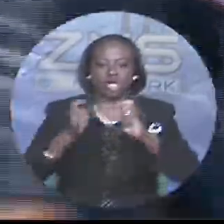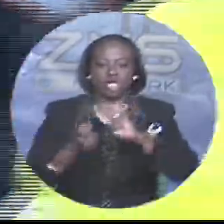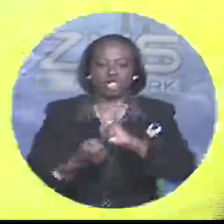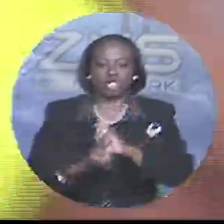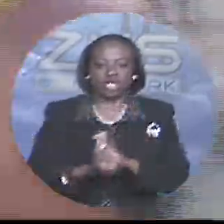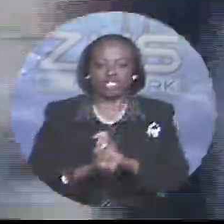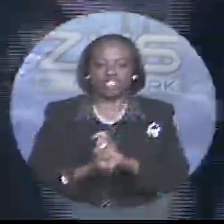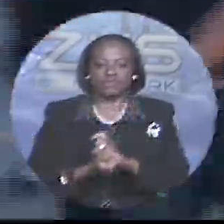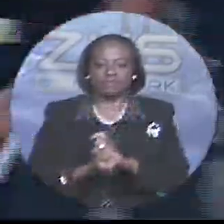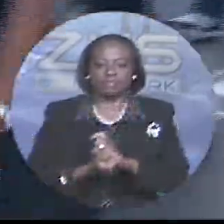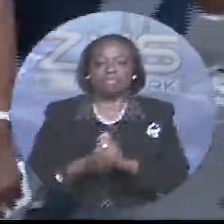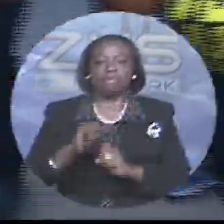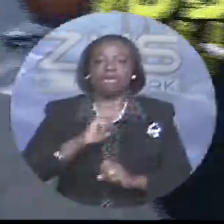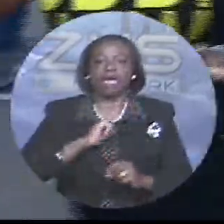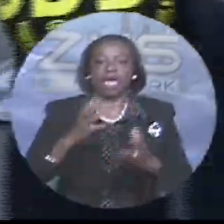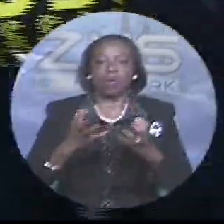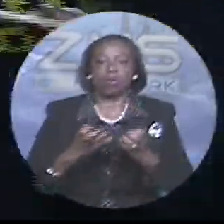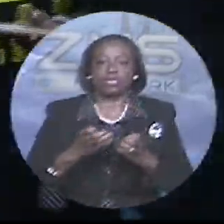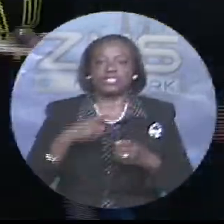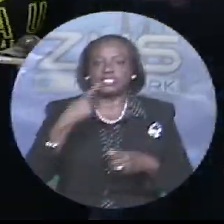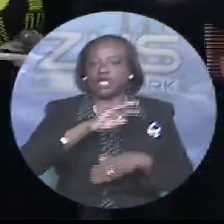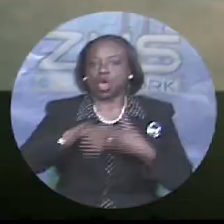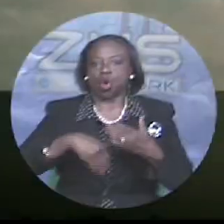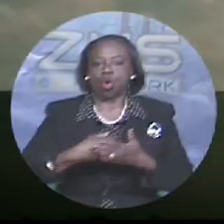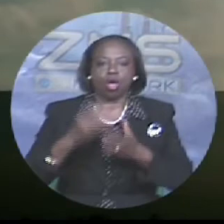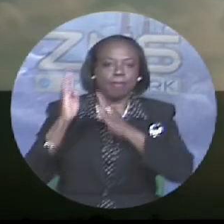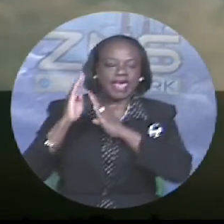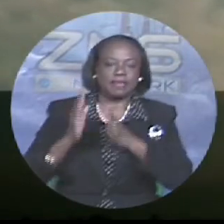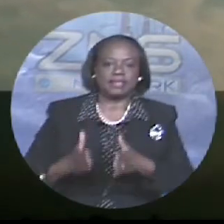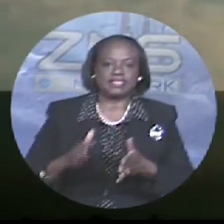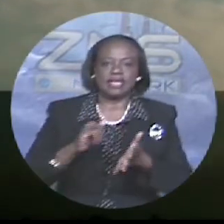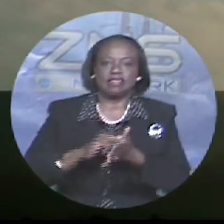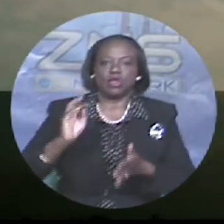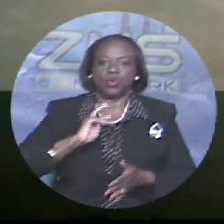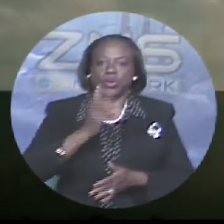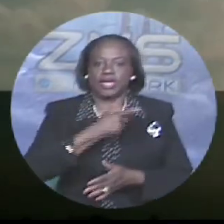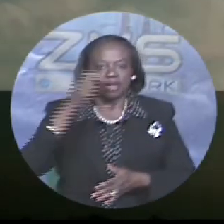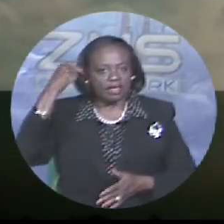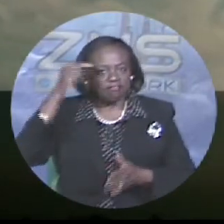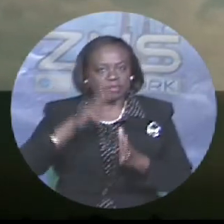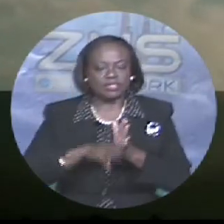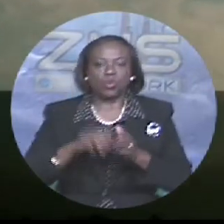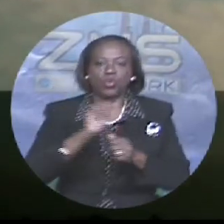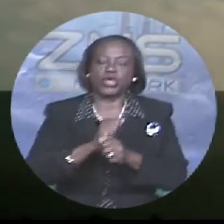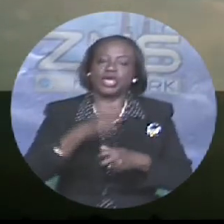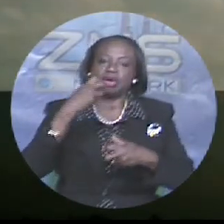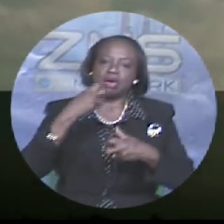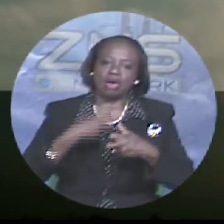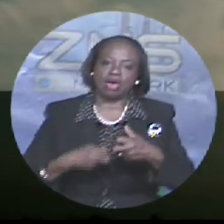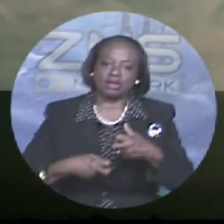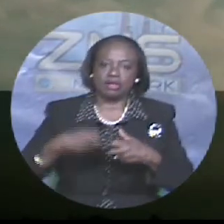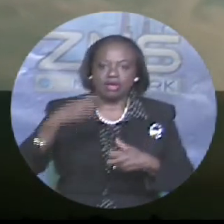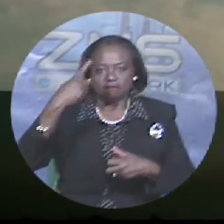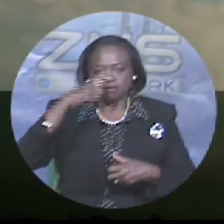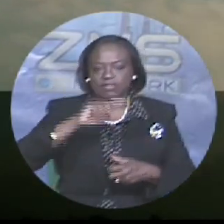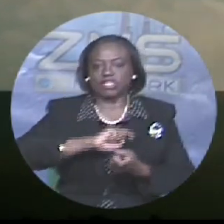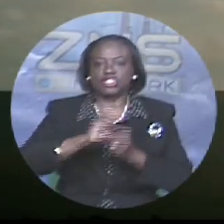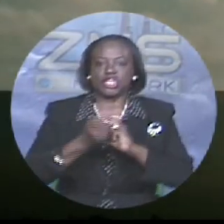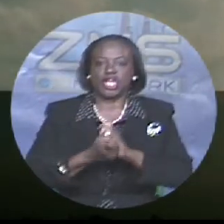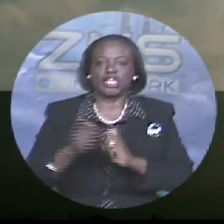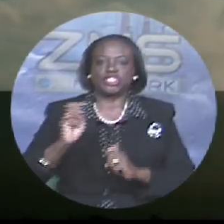And want to assure all Bahamians that we in government are working hard to enact the change you want to see in the